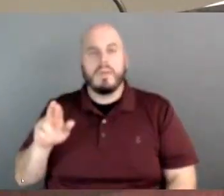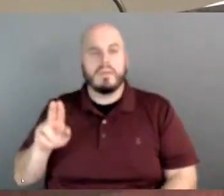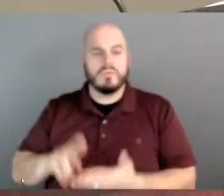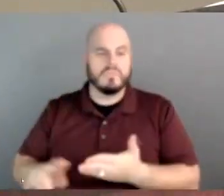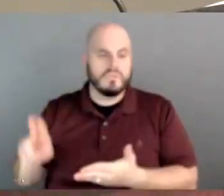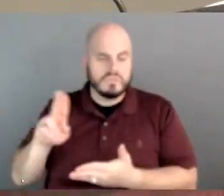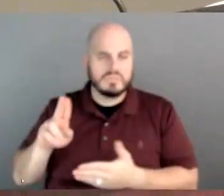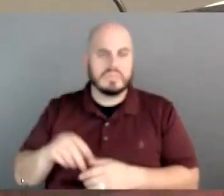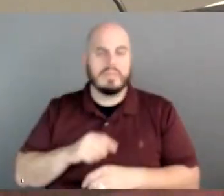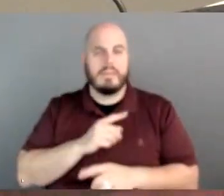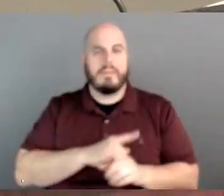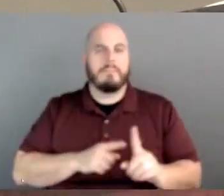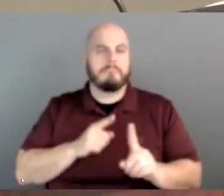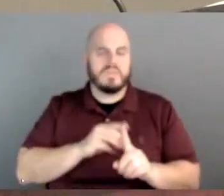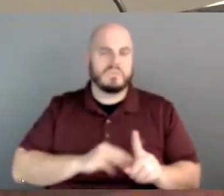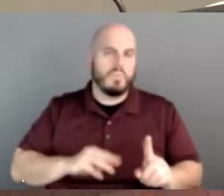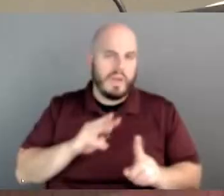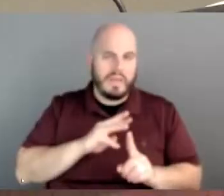Waco. I can go on.